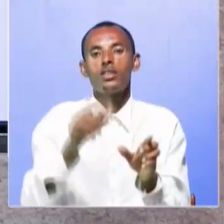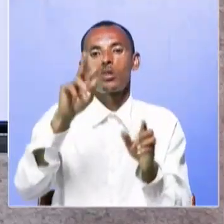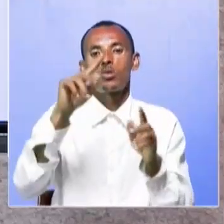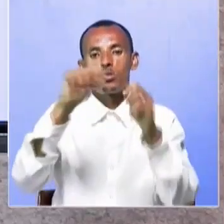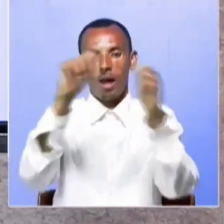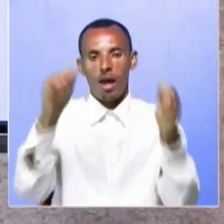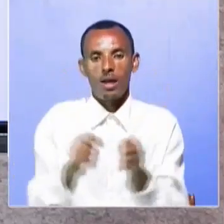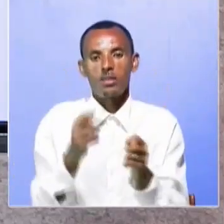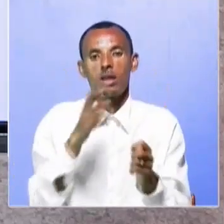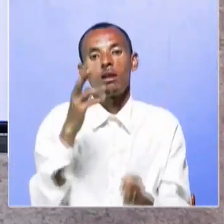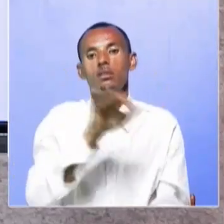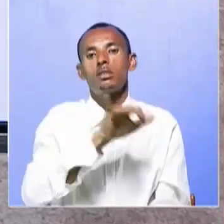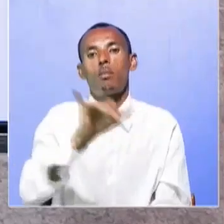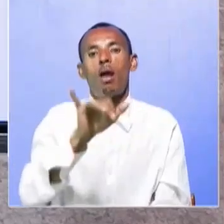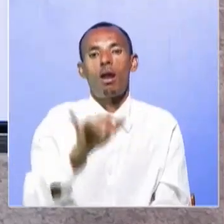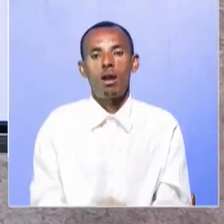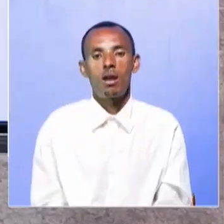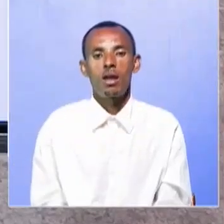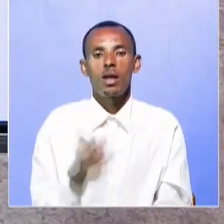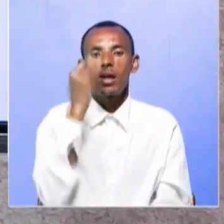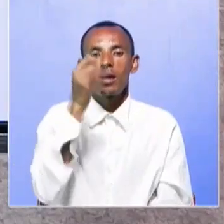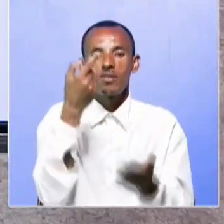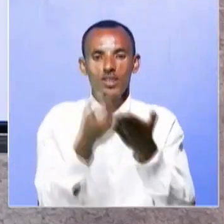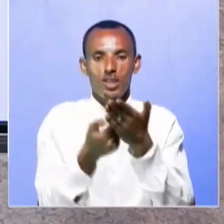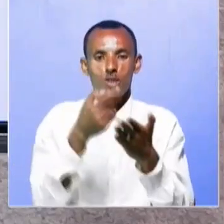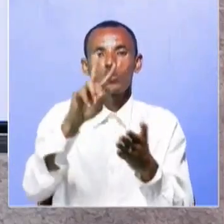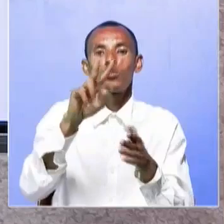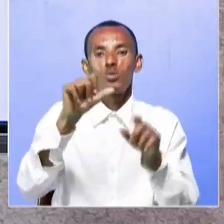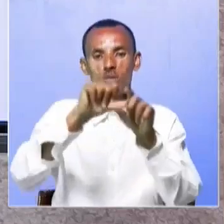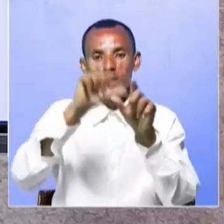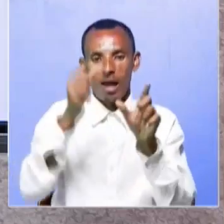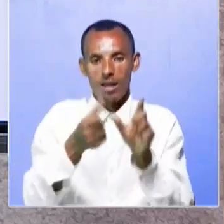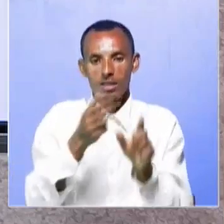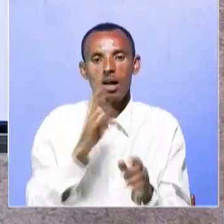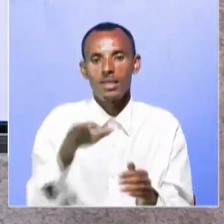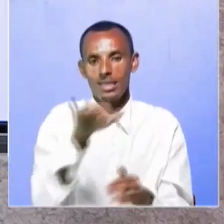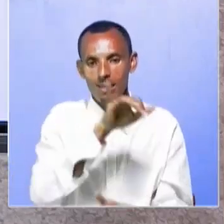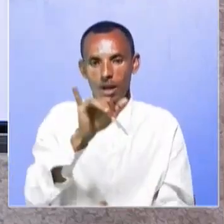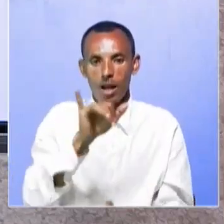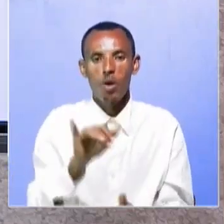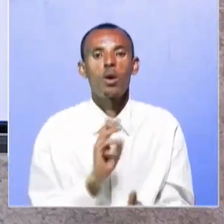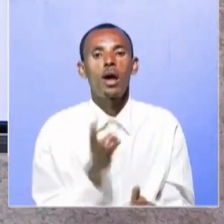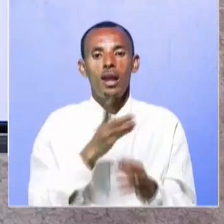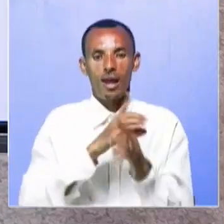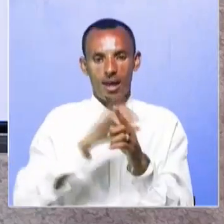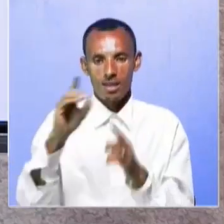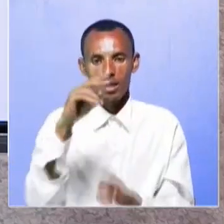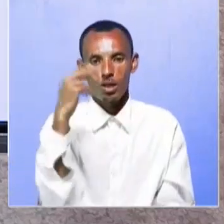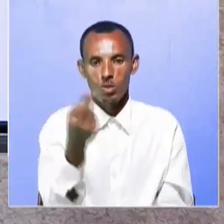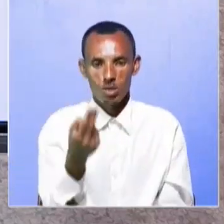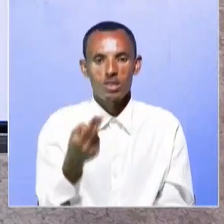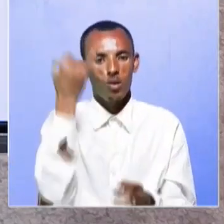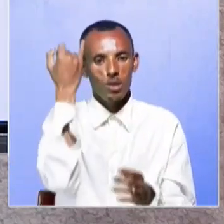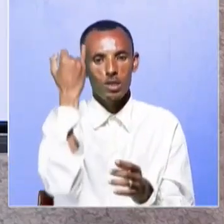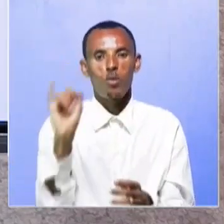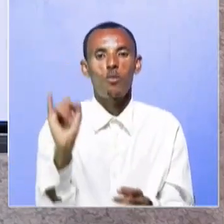are similar, right? So if these two triangles are similar, you can directly apply the concept